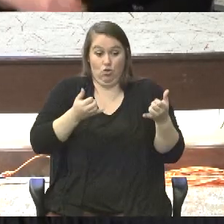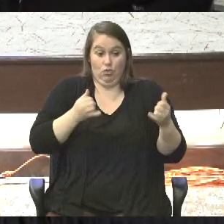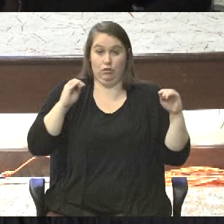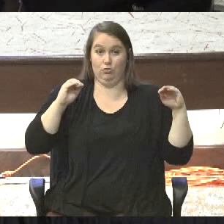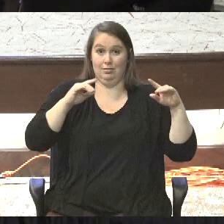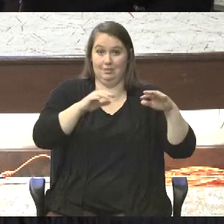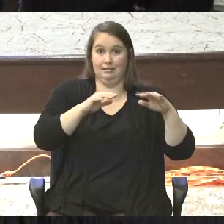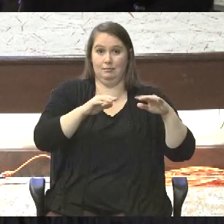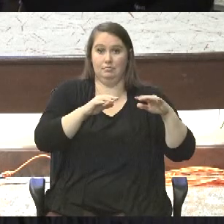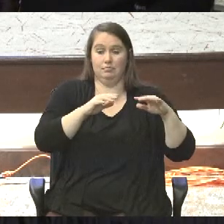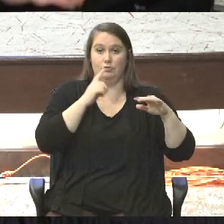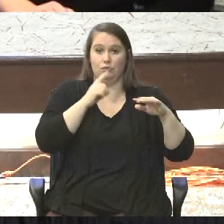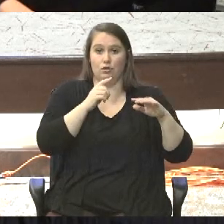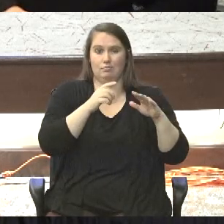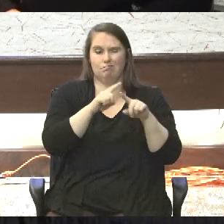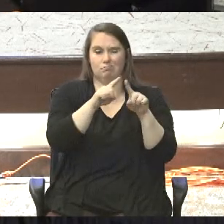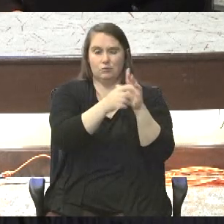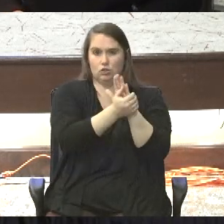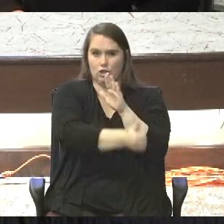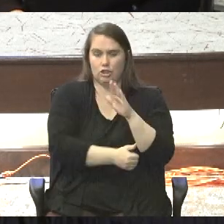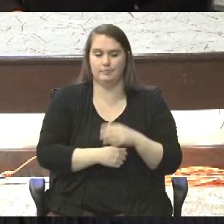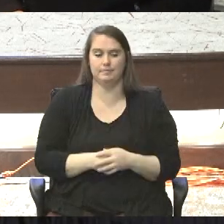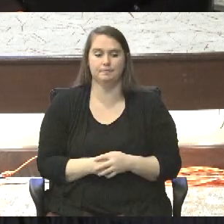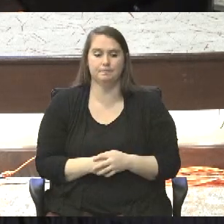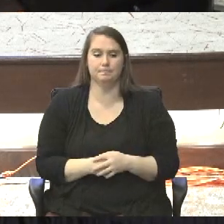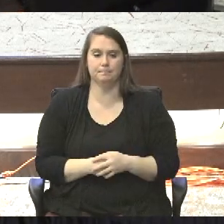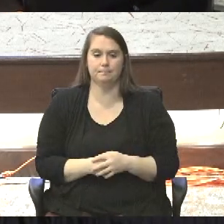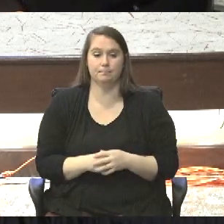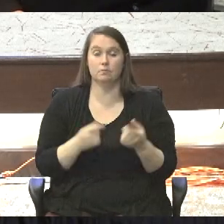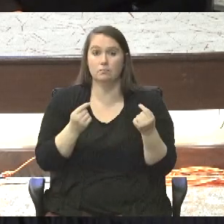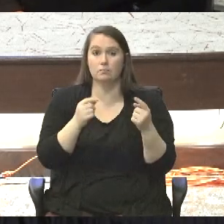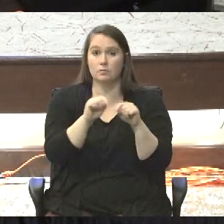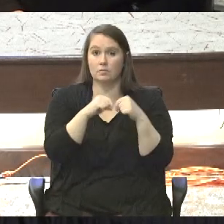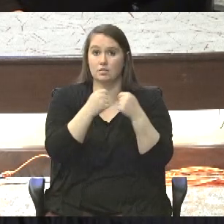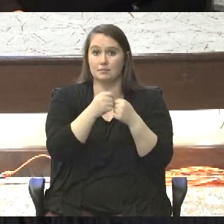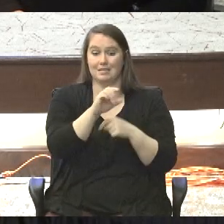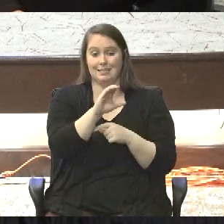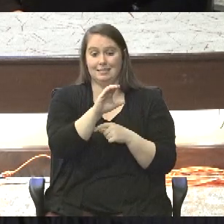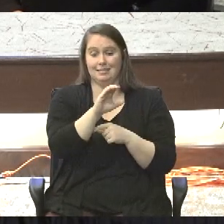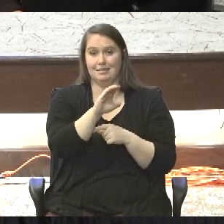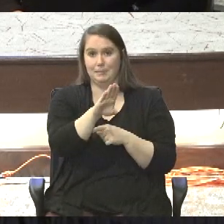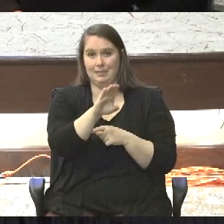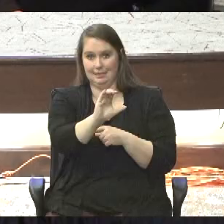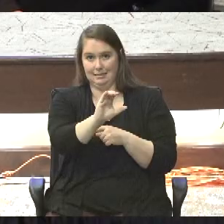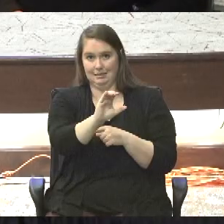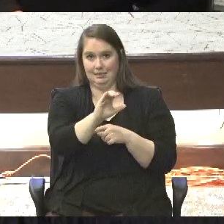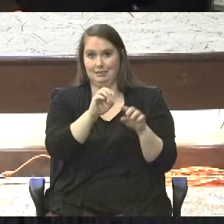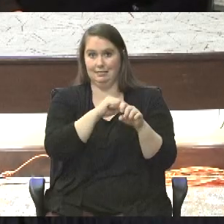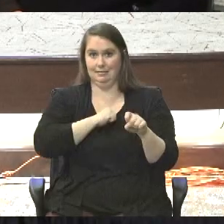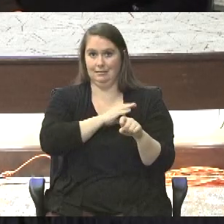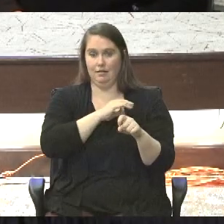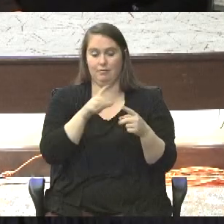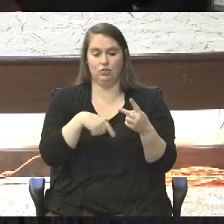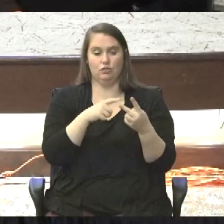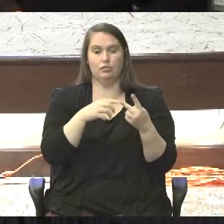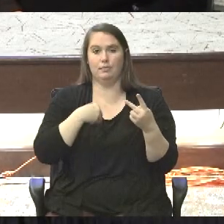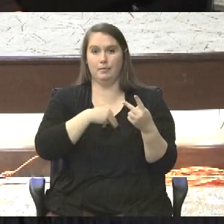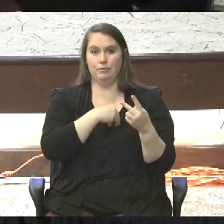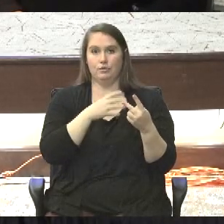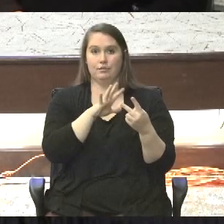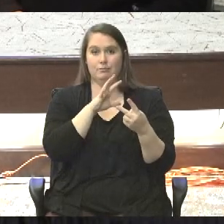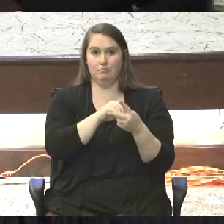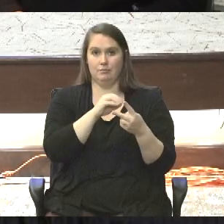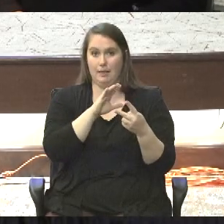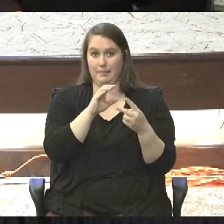and strategies. So to move forward, a core team was formed, including CVB staff, city management, members of the Madden Media team,